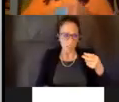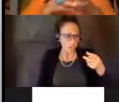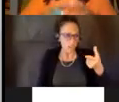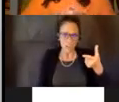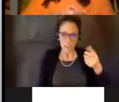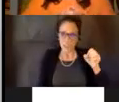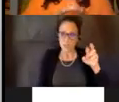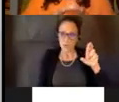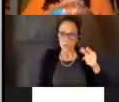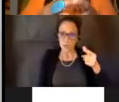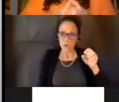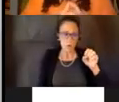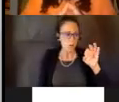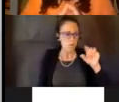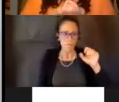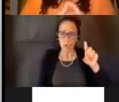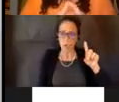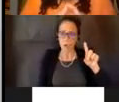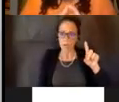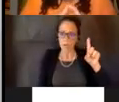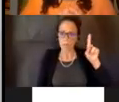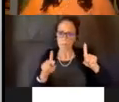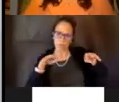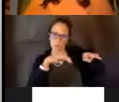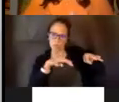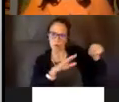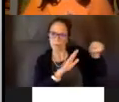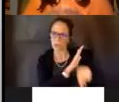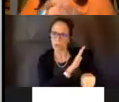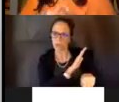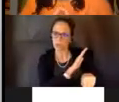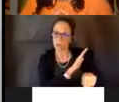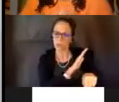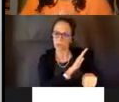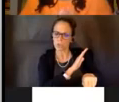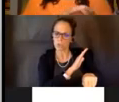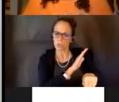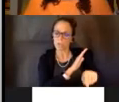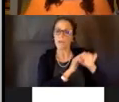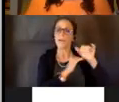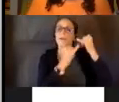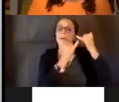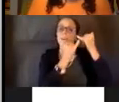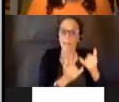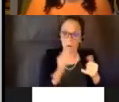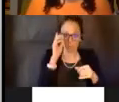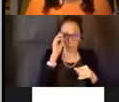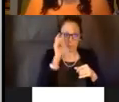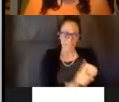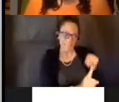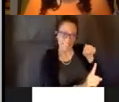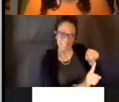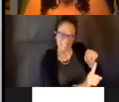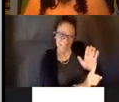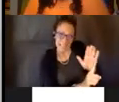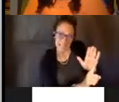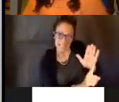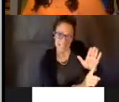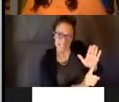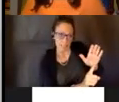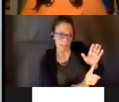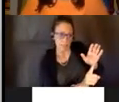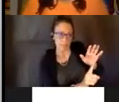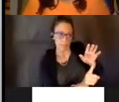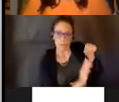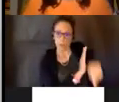it's unique that he is murdered. It is not unique that a Black person is murdered for no other reason